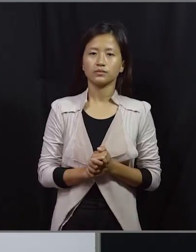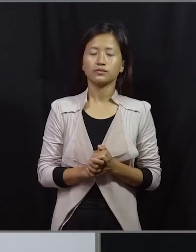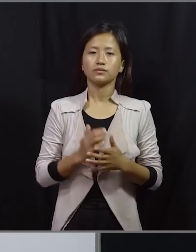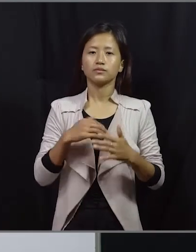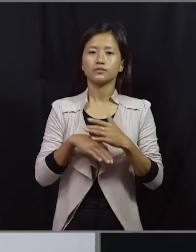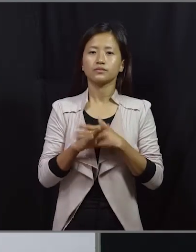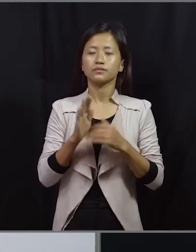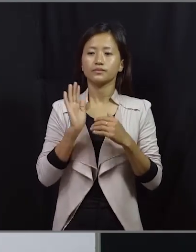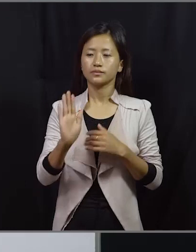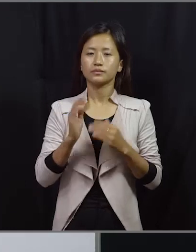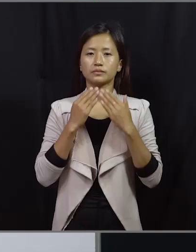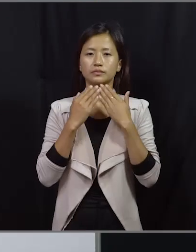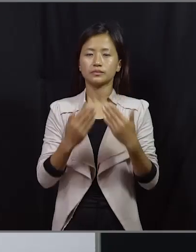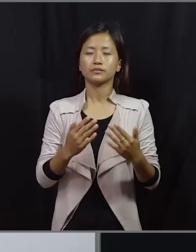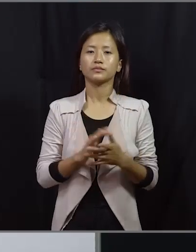in your school.